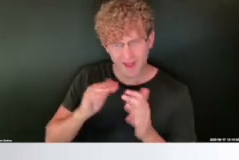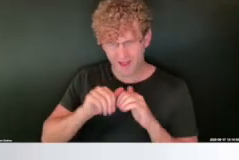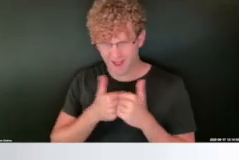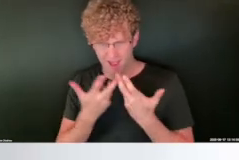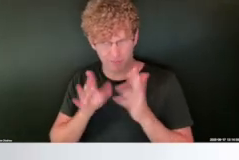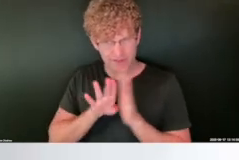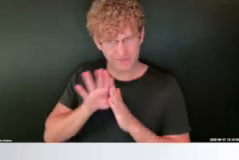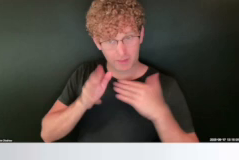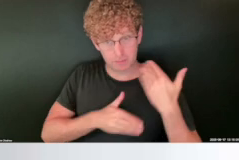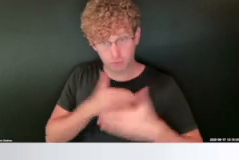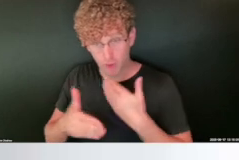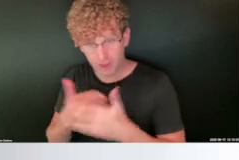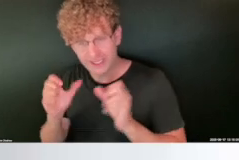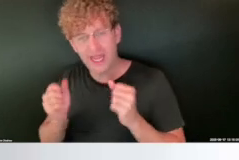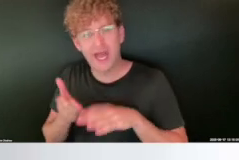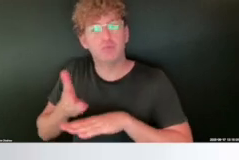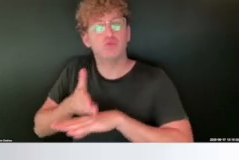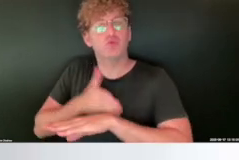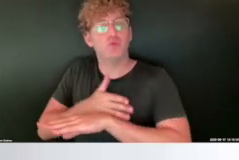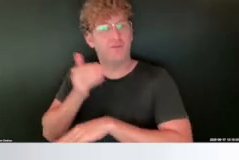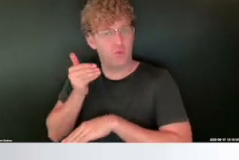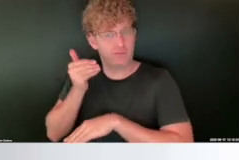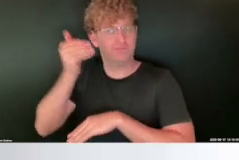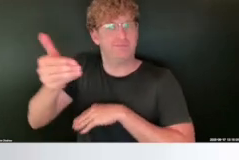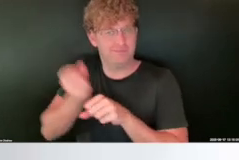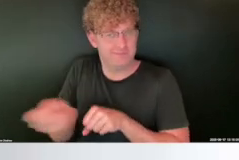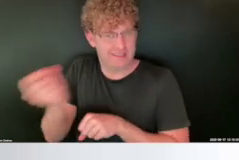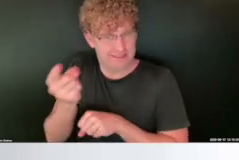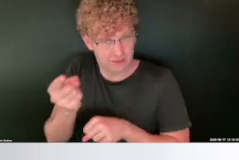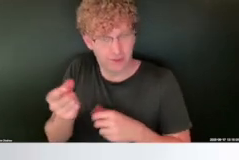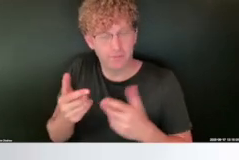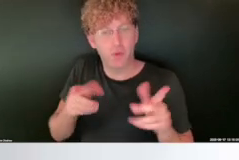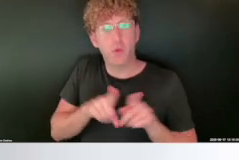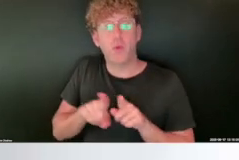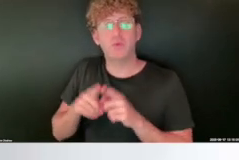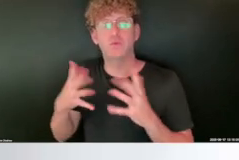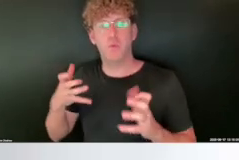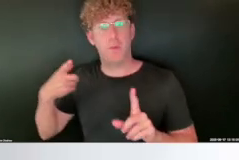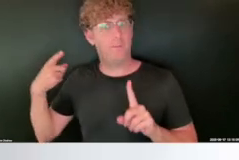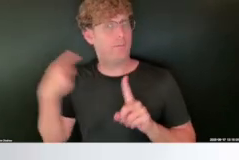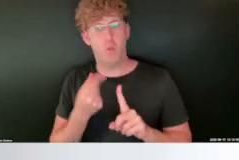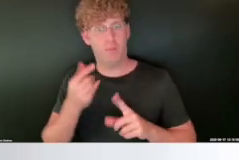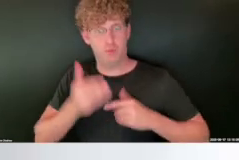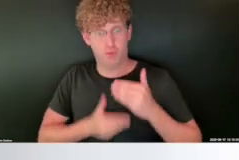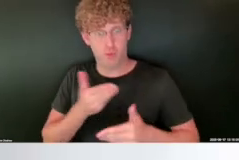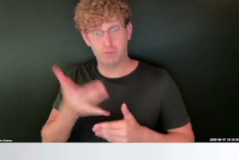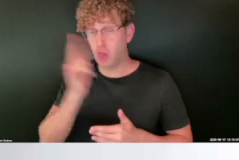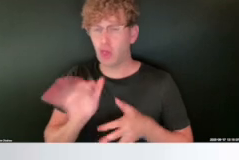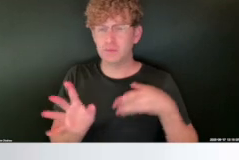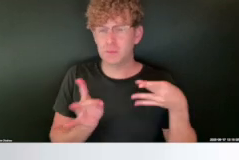the following year. I'd like to point out that while this process may look smooth, it's anything